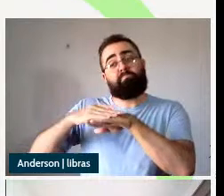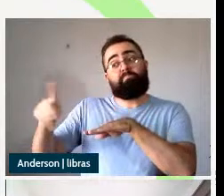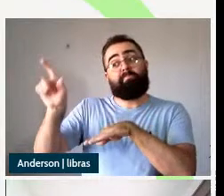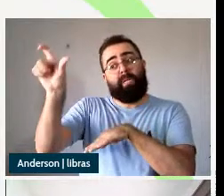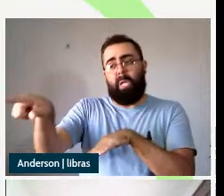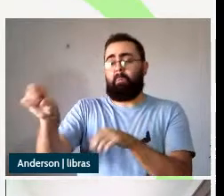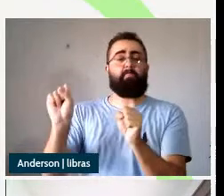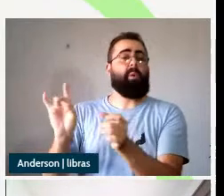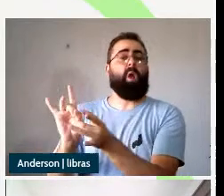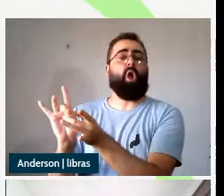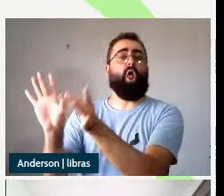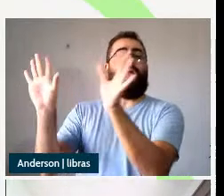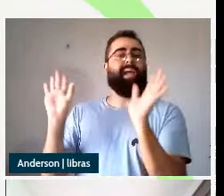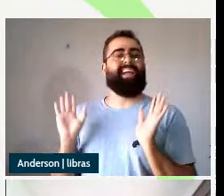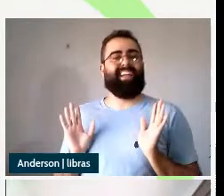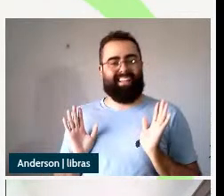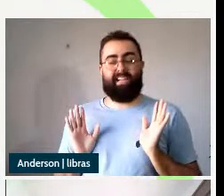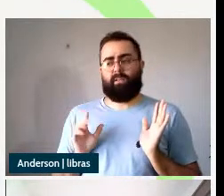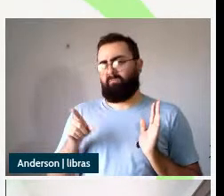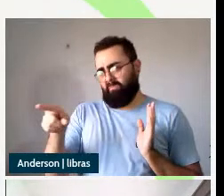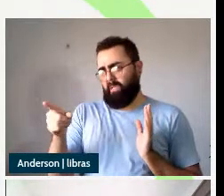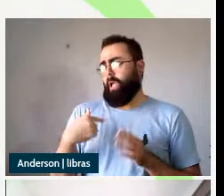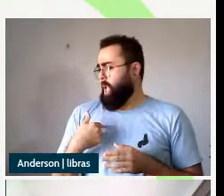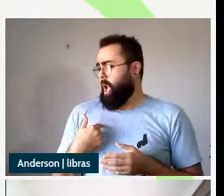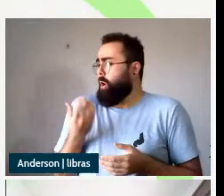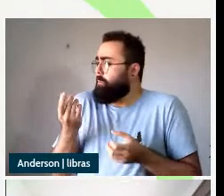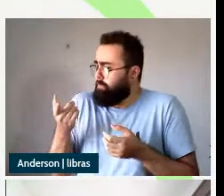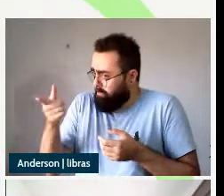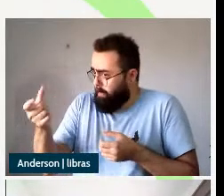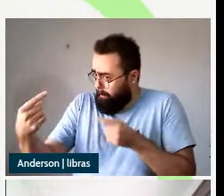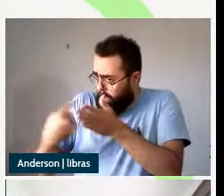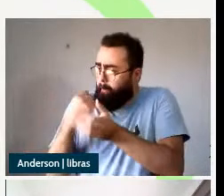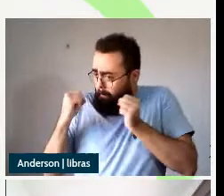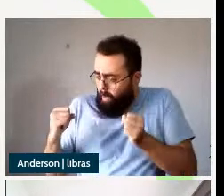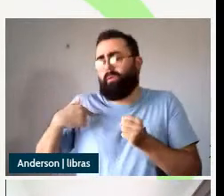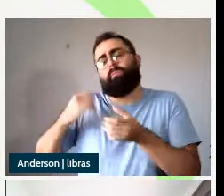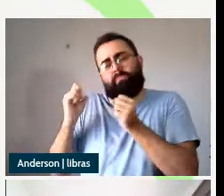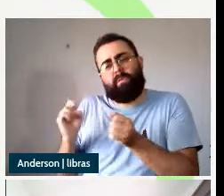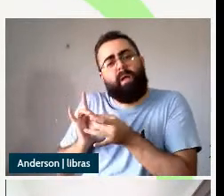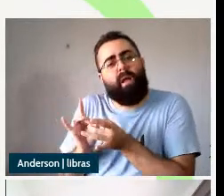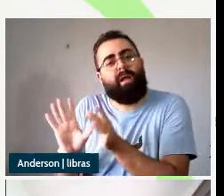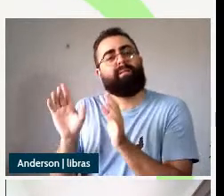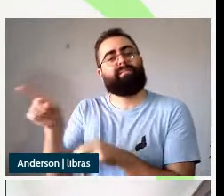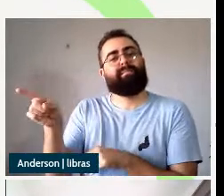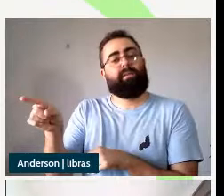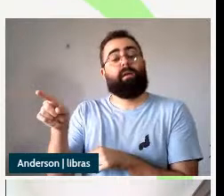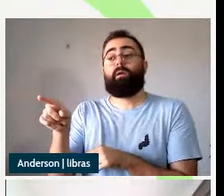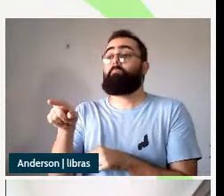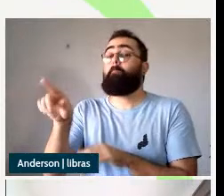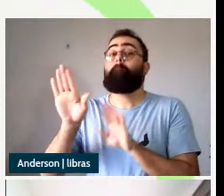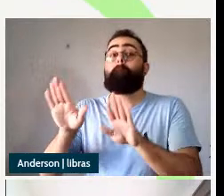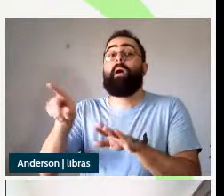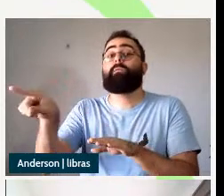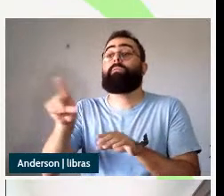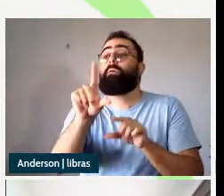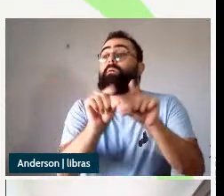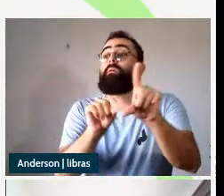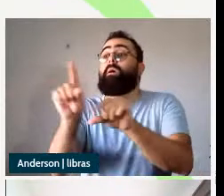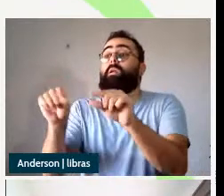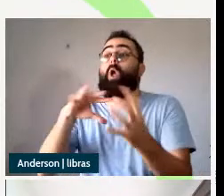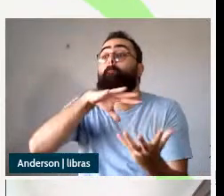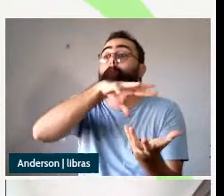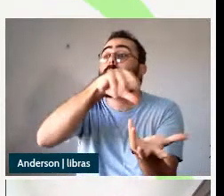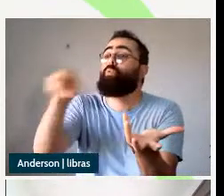give you the permission to take any cart and I expect a prolocutionary effect which involves the selection of any car in the actual world